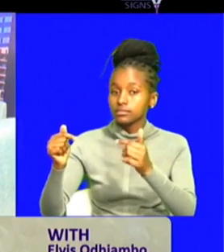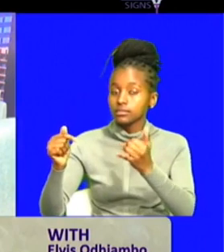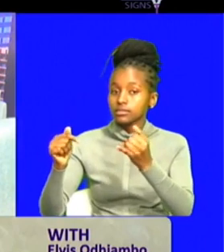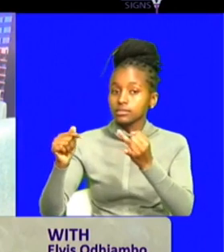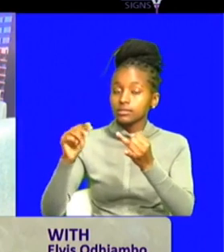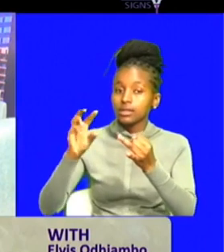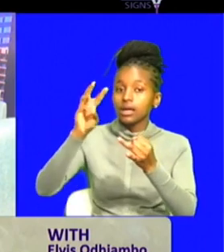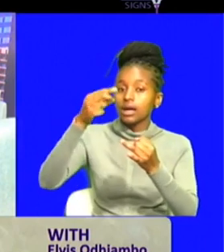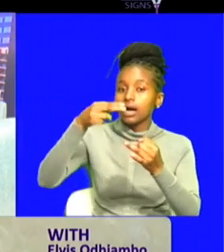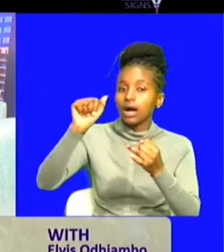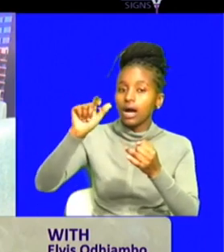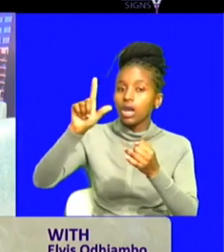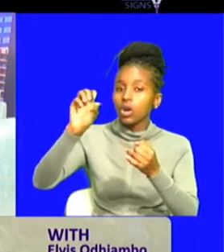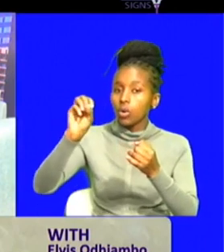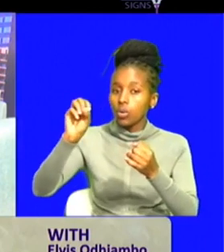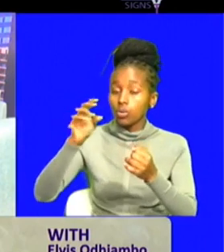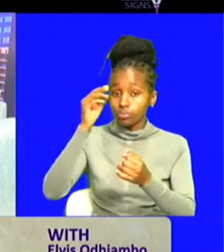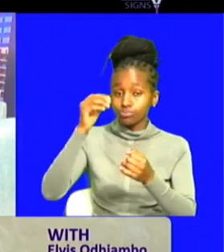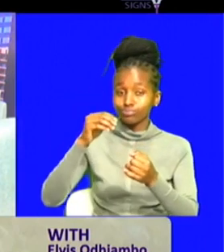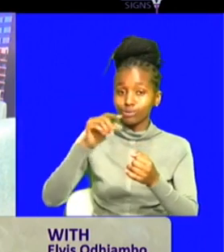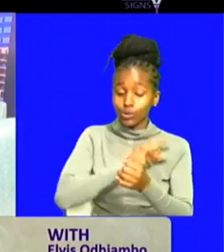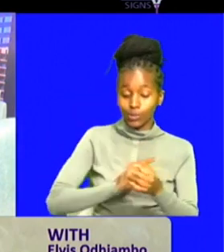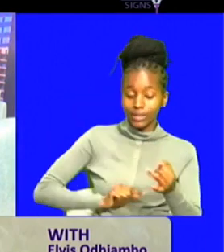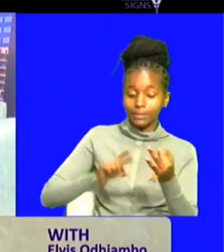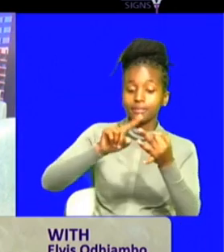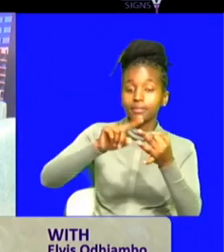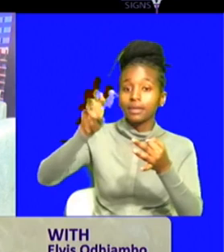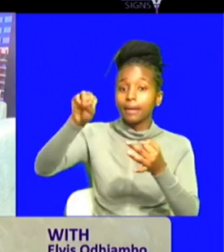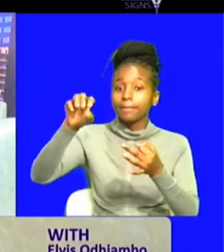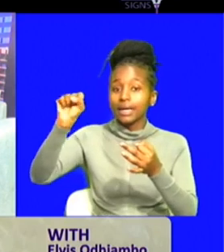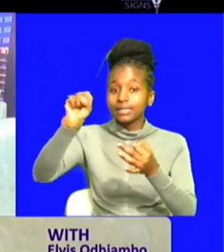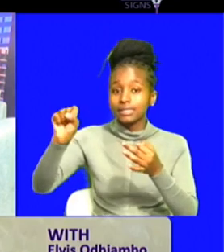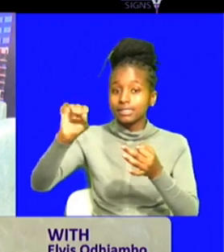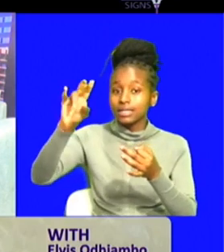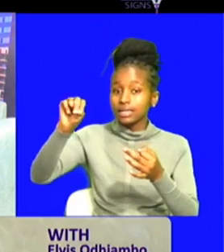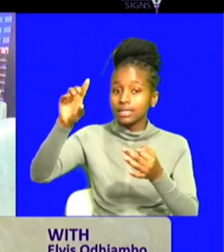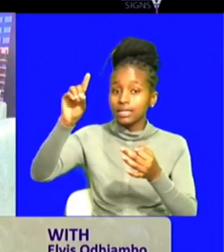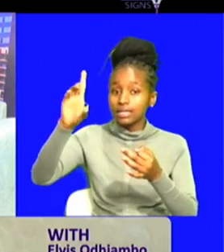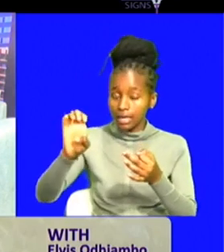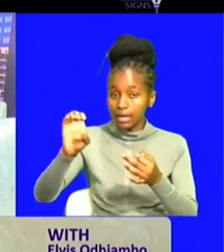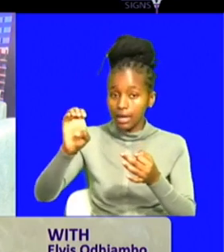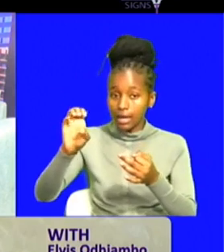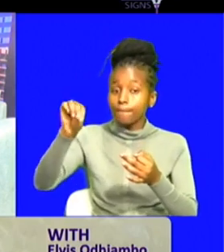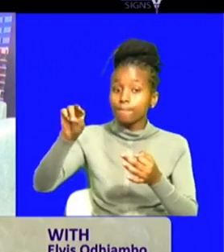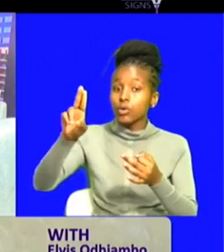alongside Kenya Harlequins. Then they have Masinde Muliro as well as Team Mombasa.